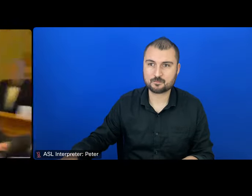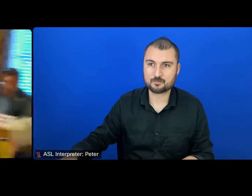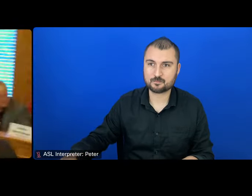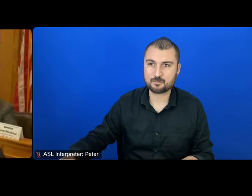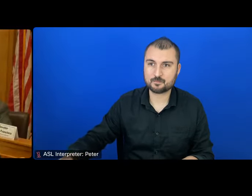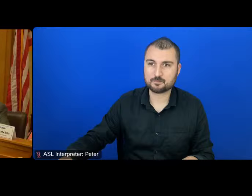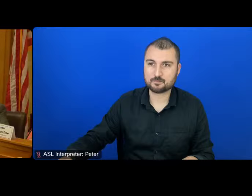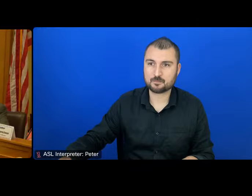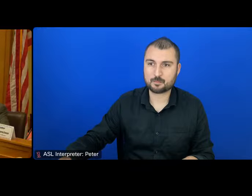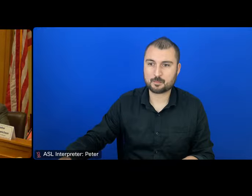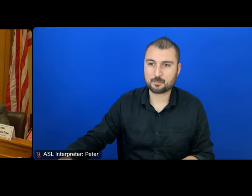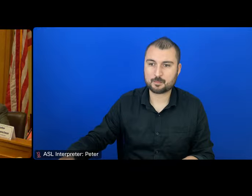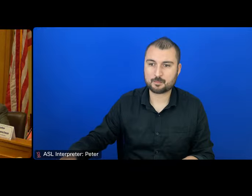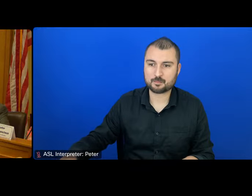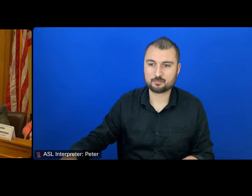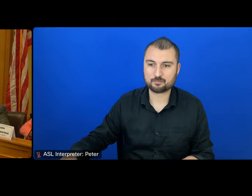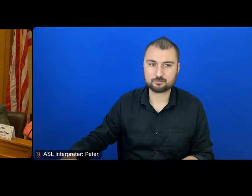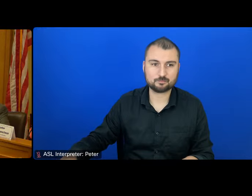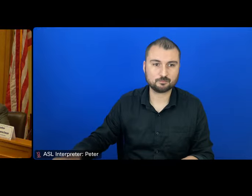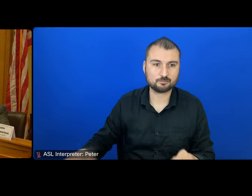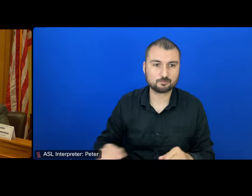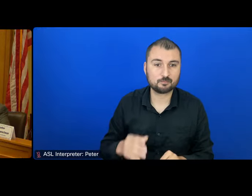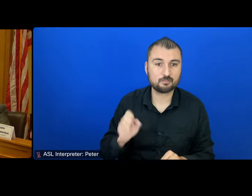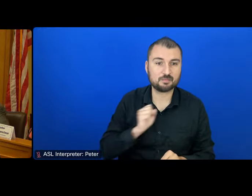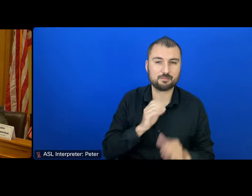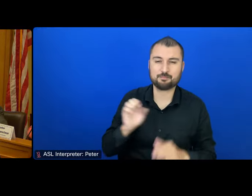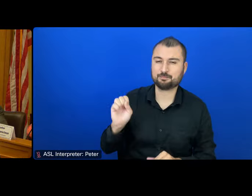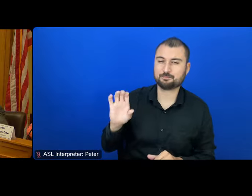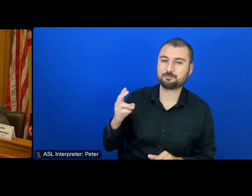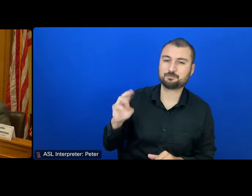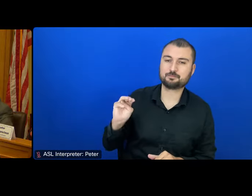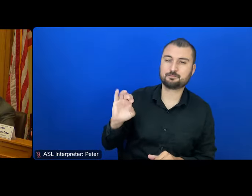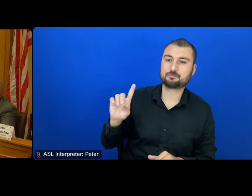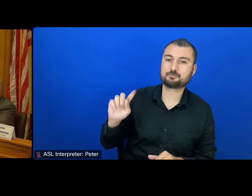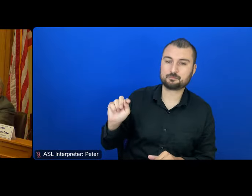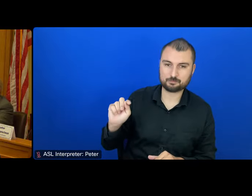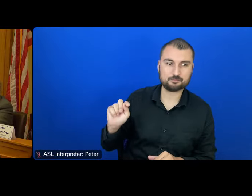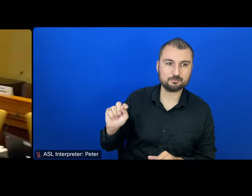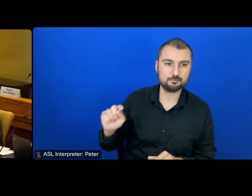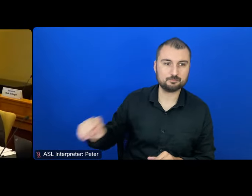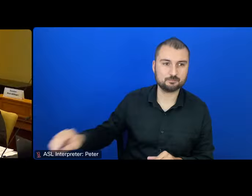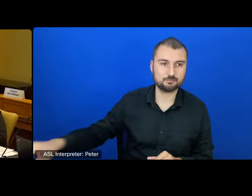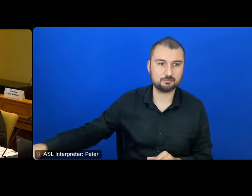Senator Schmidt. Thank you, Mr. Chair. Just follow up for, your colleague.